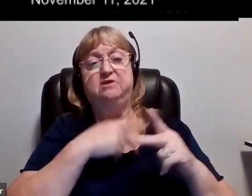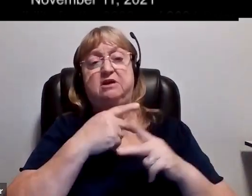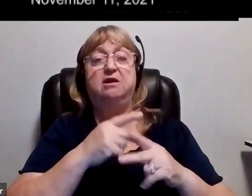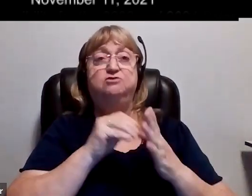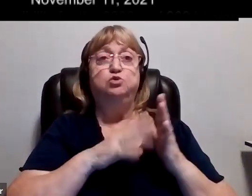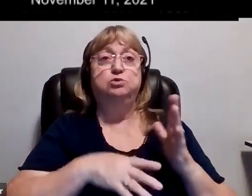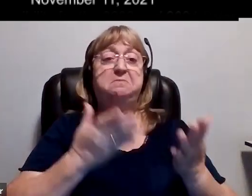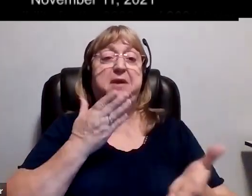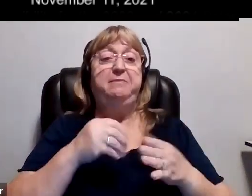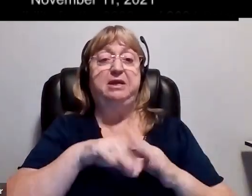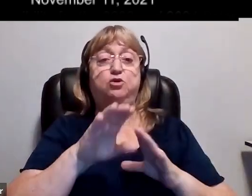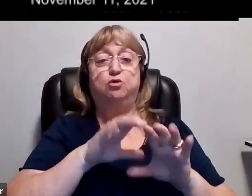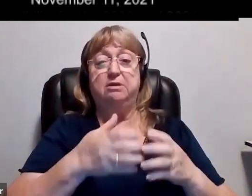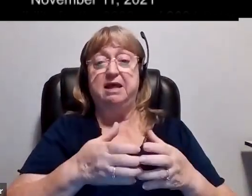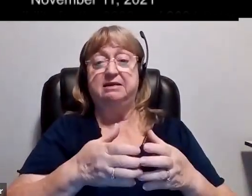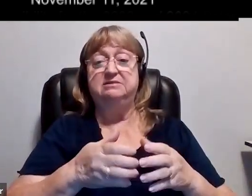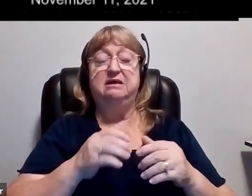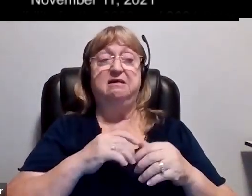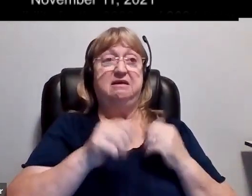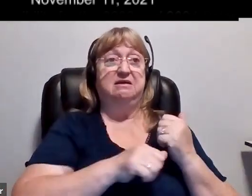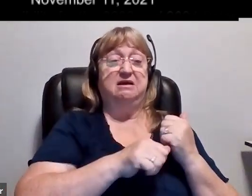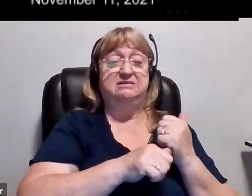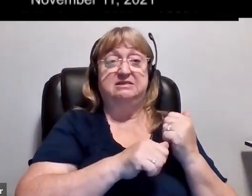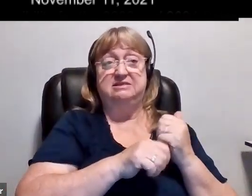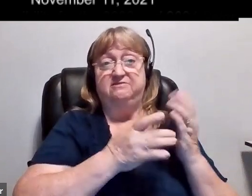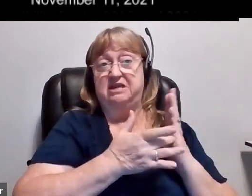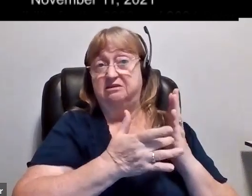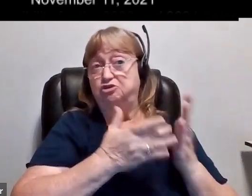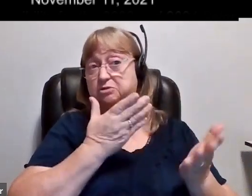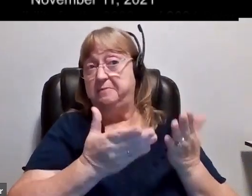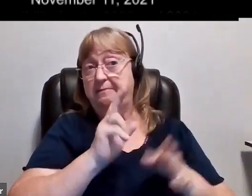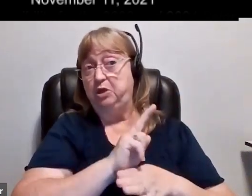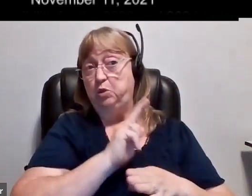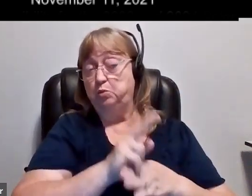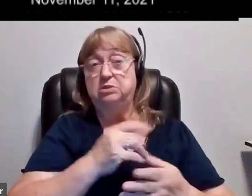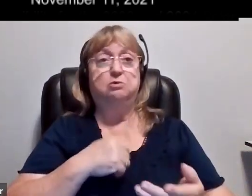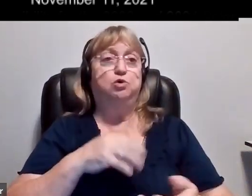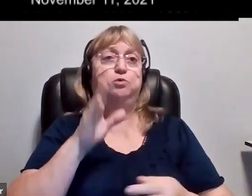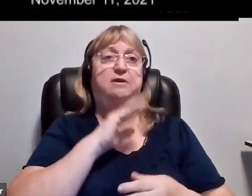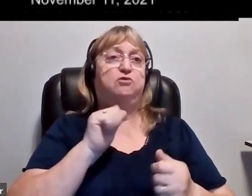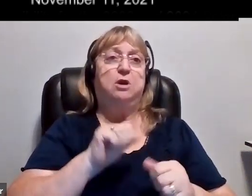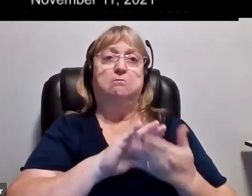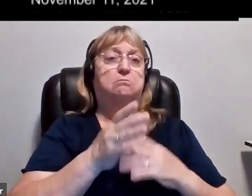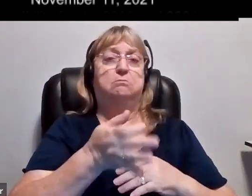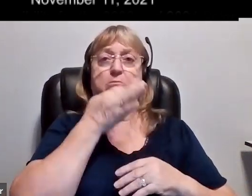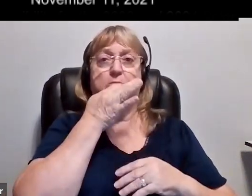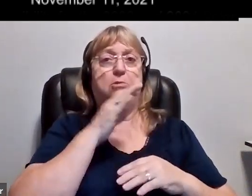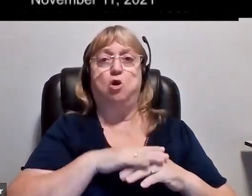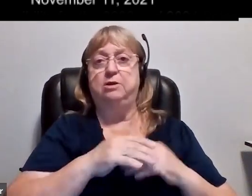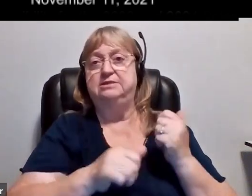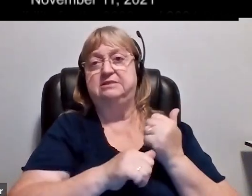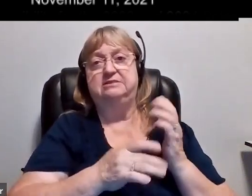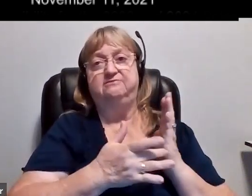class and that what the assistive technology is that they might be using. You can never become an expert on assistive